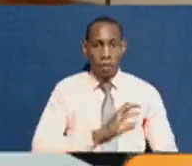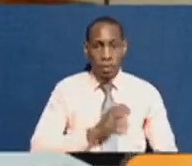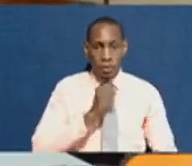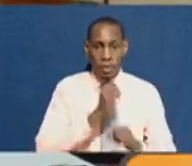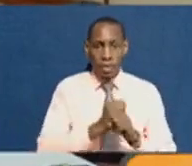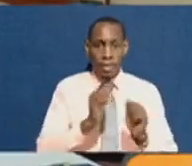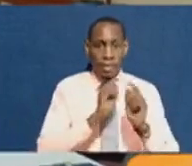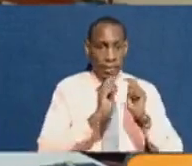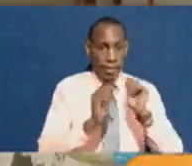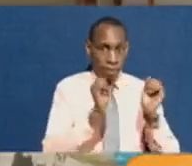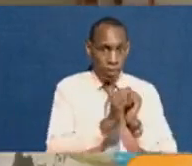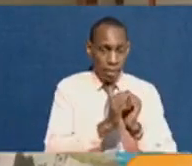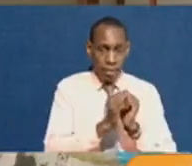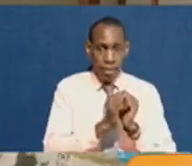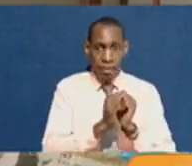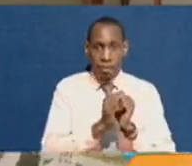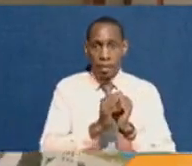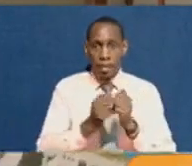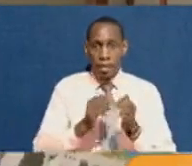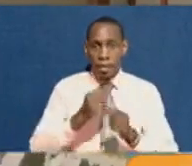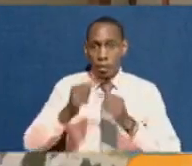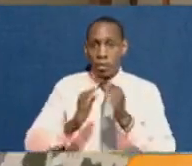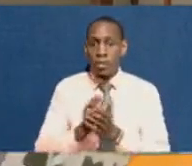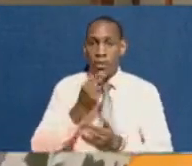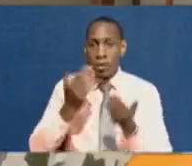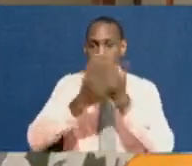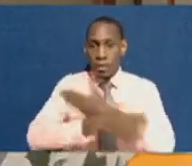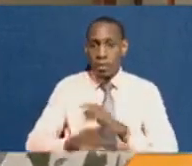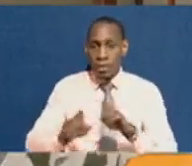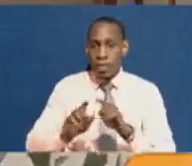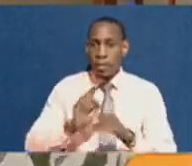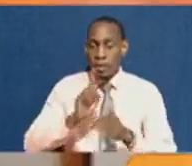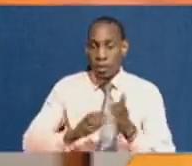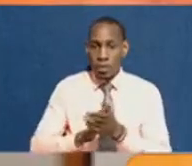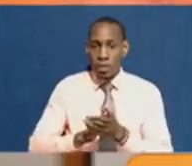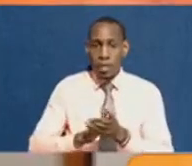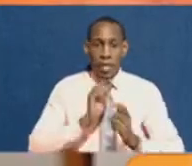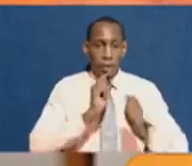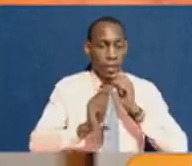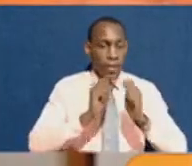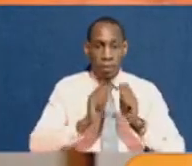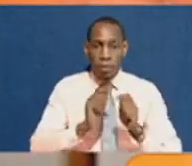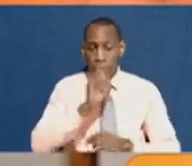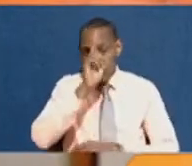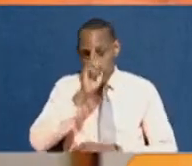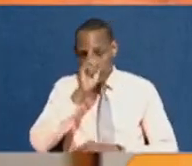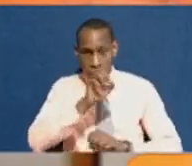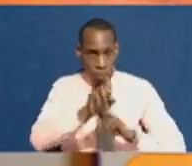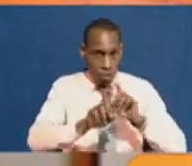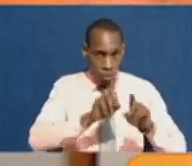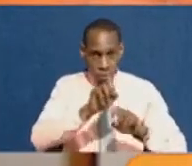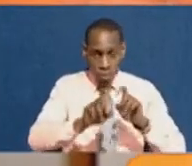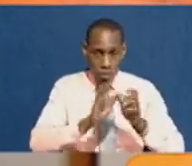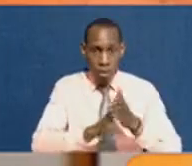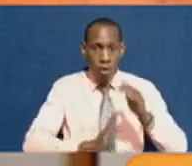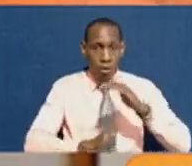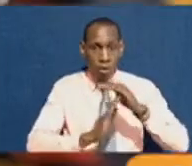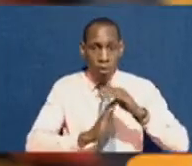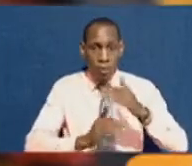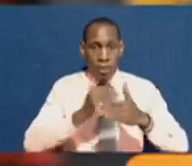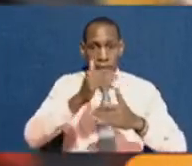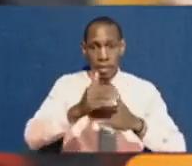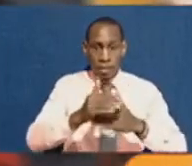10 interviews that ran into Tuesday night in what was termed as a rigorous exercise to vet the country's